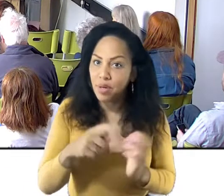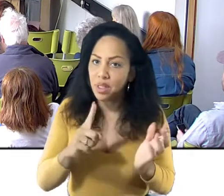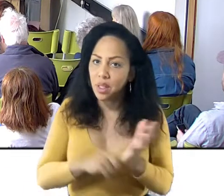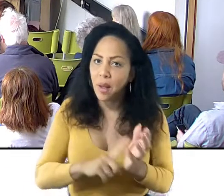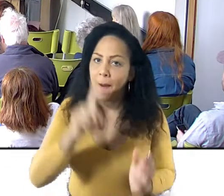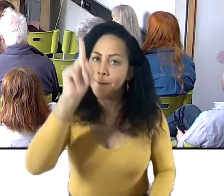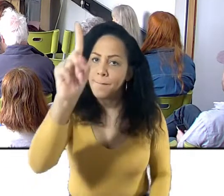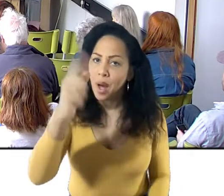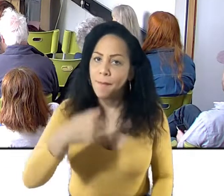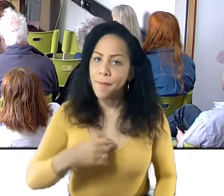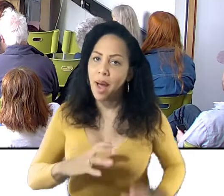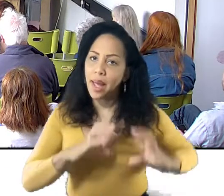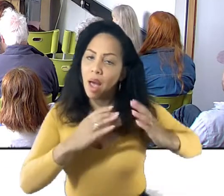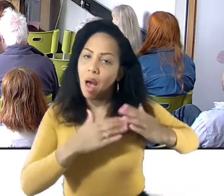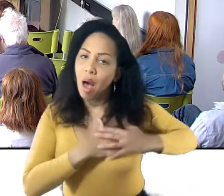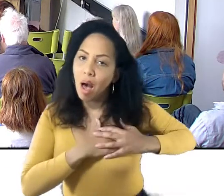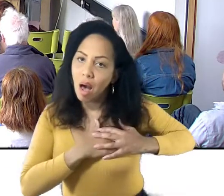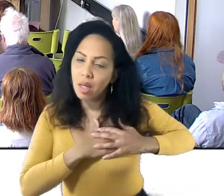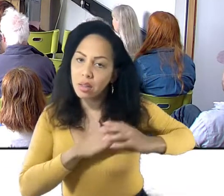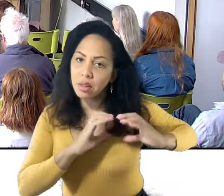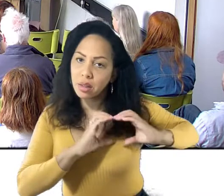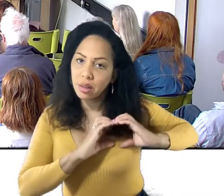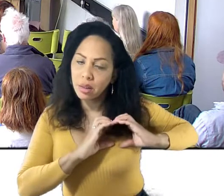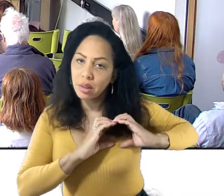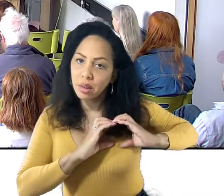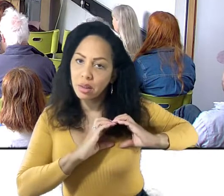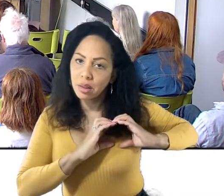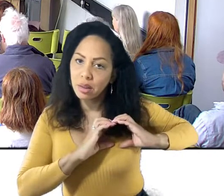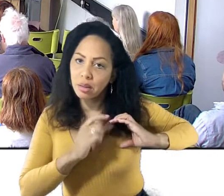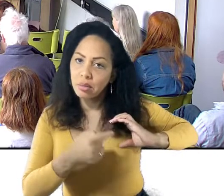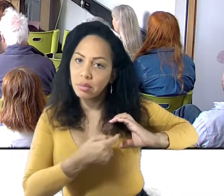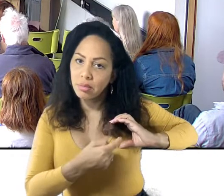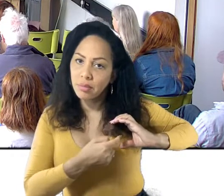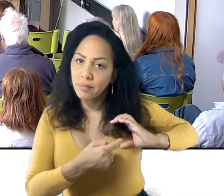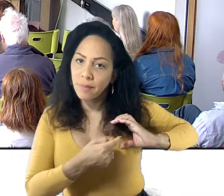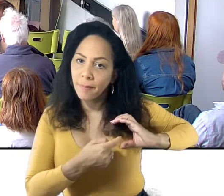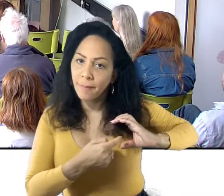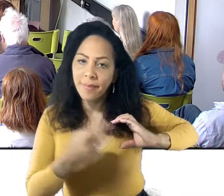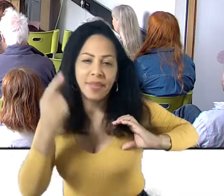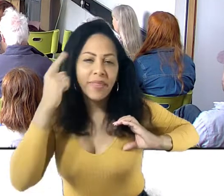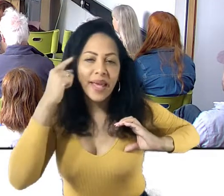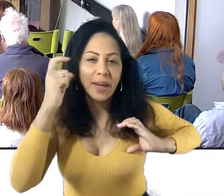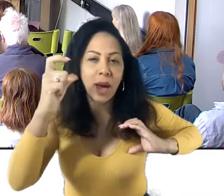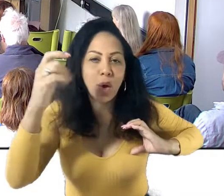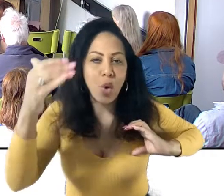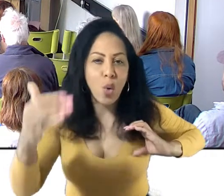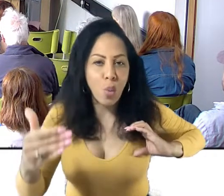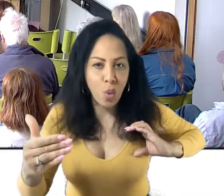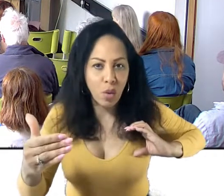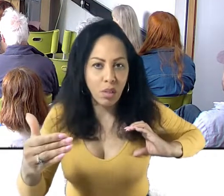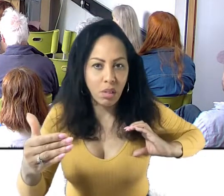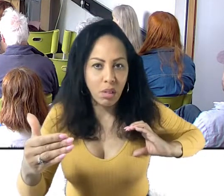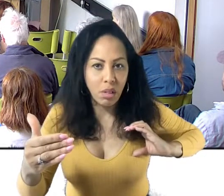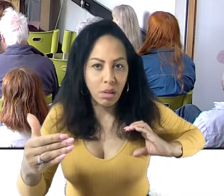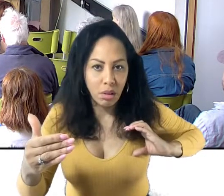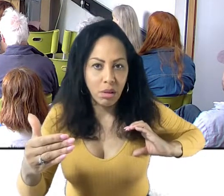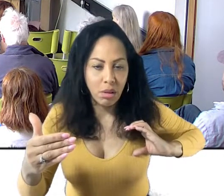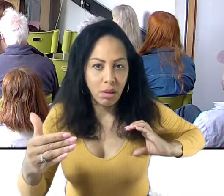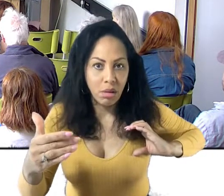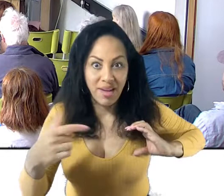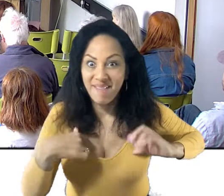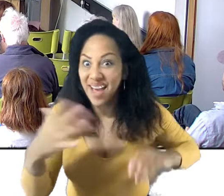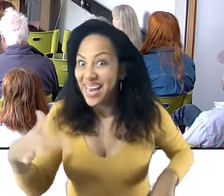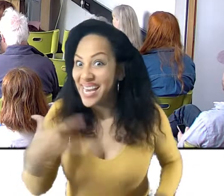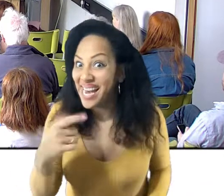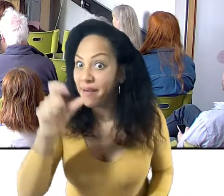going to be homesick. I can't live there because I will be homesick for here. I can't live here and not be homesick for there. So I'm always